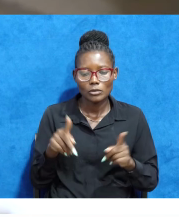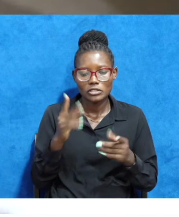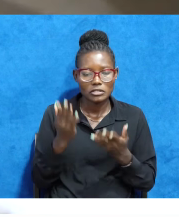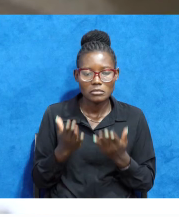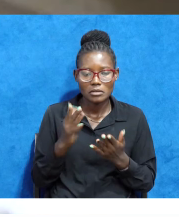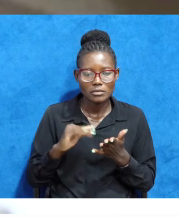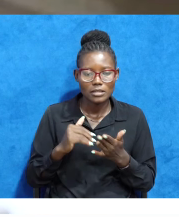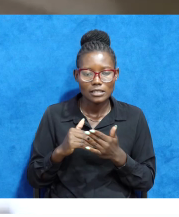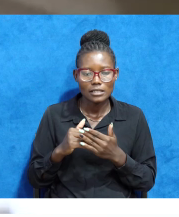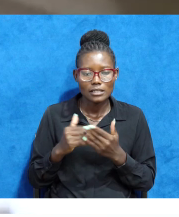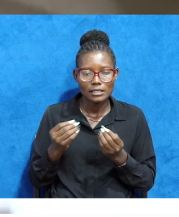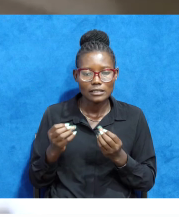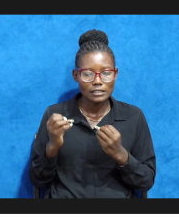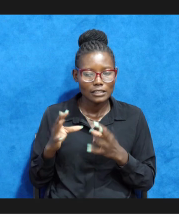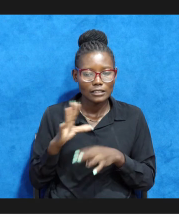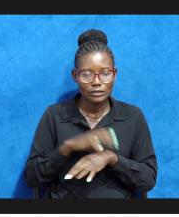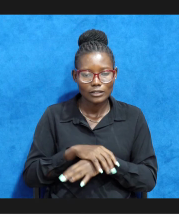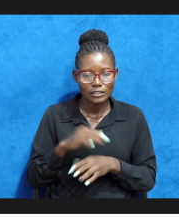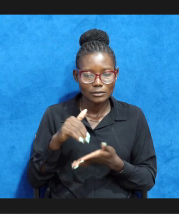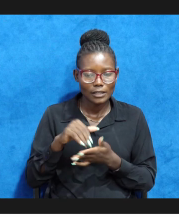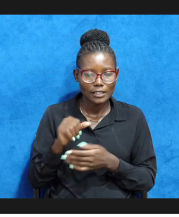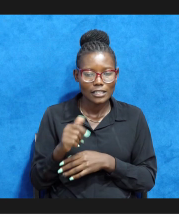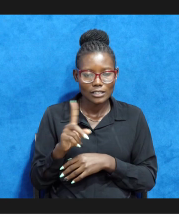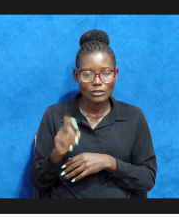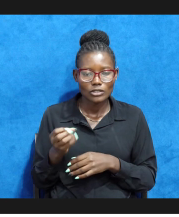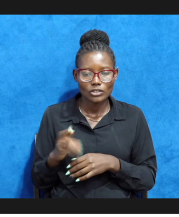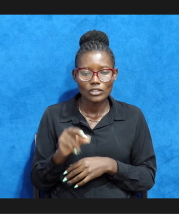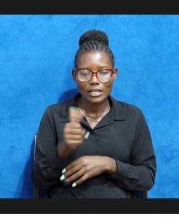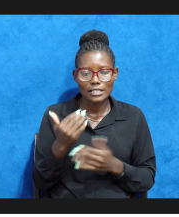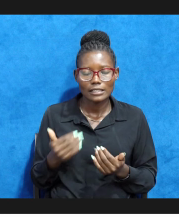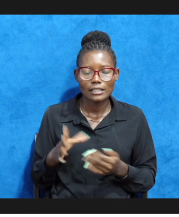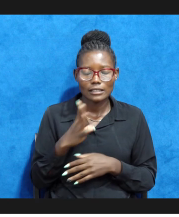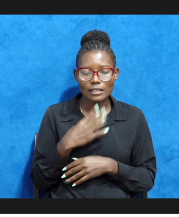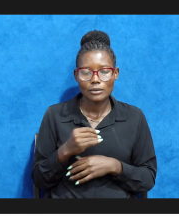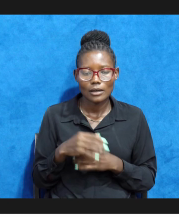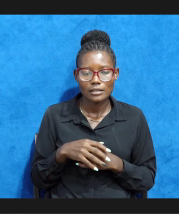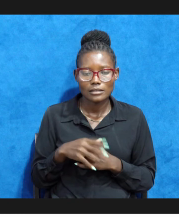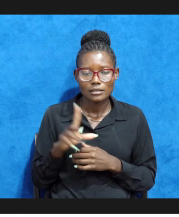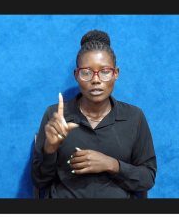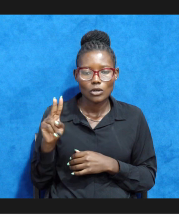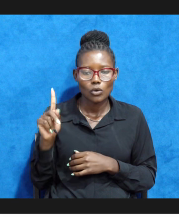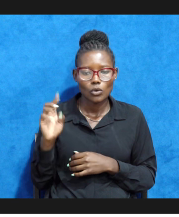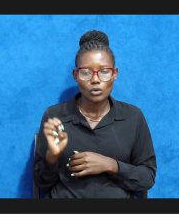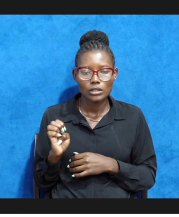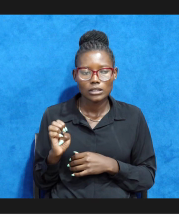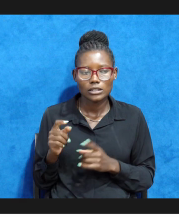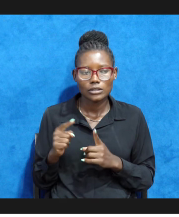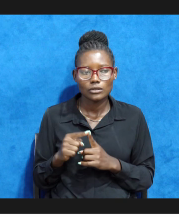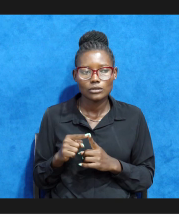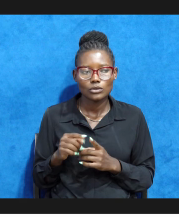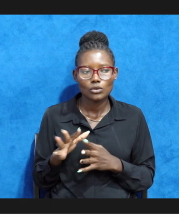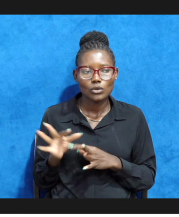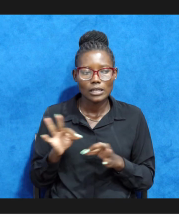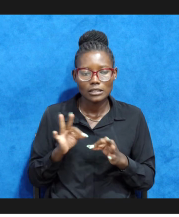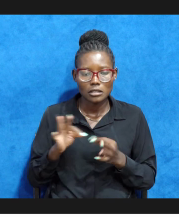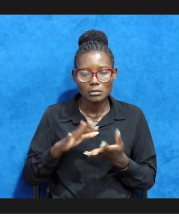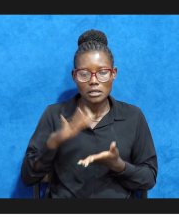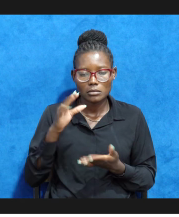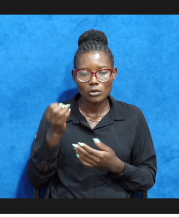helpful if you try to apply. It's a comment. Thank you. However, we are trying to get questions at the moment so that we exploit Luke's time. We may